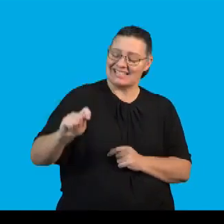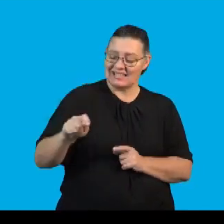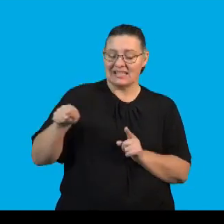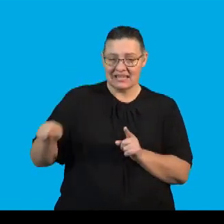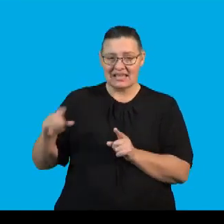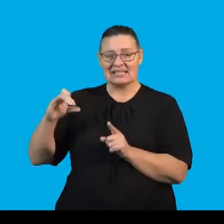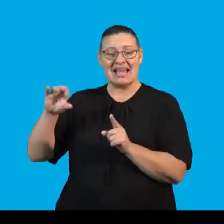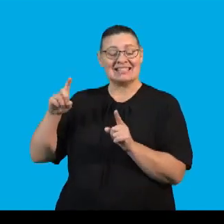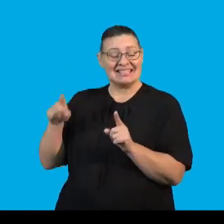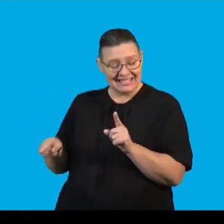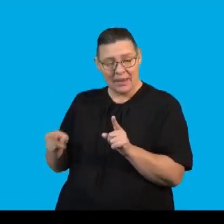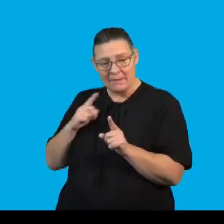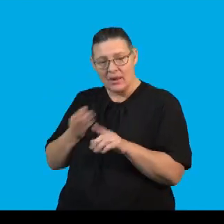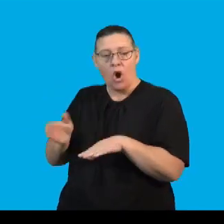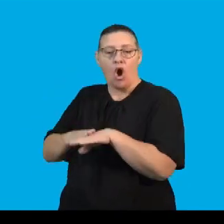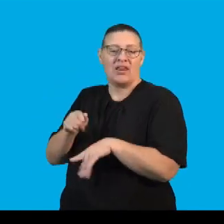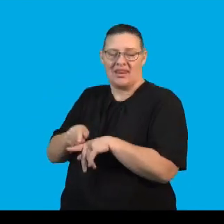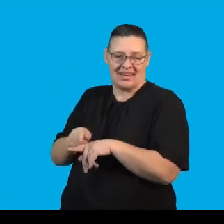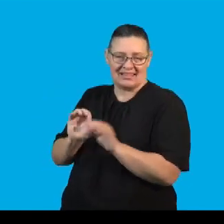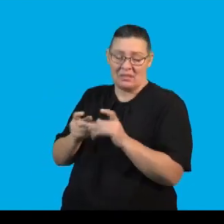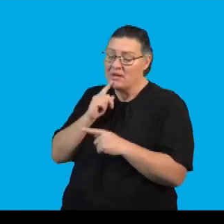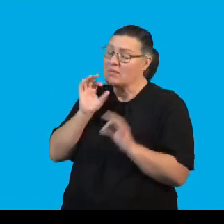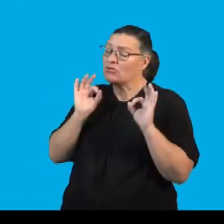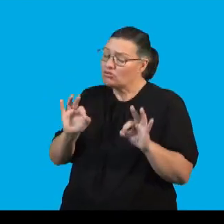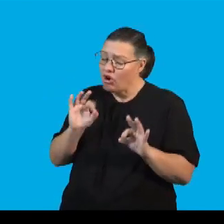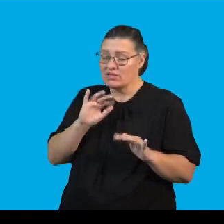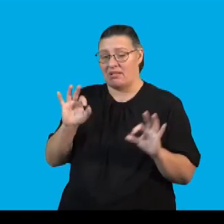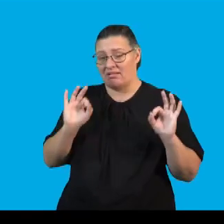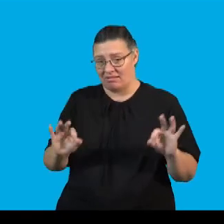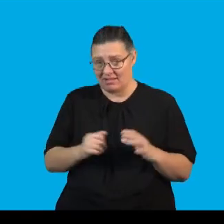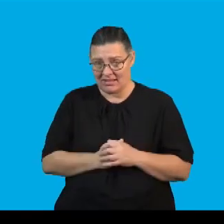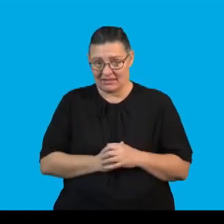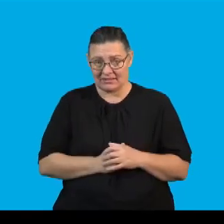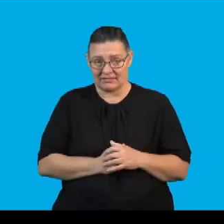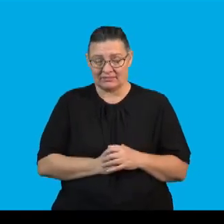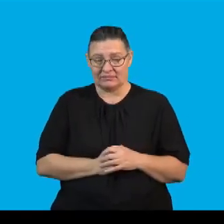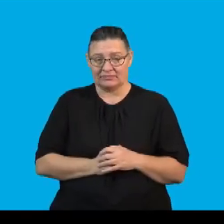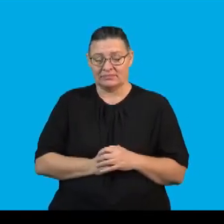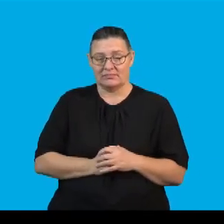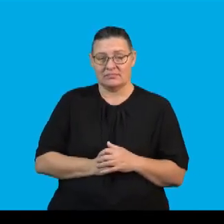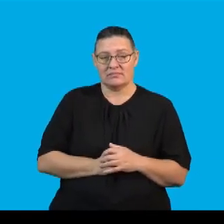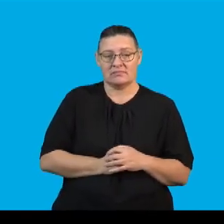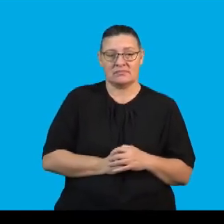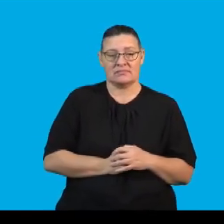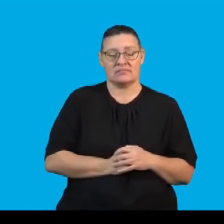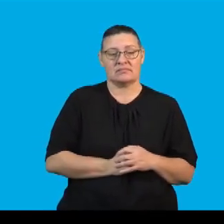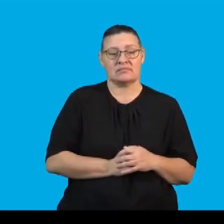because blastocytes are the cells that are found on the blastocyst. So it will divide to form a